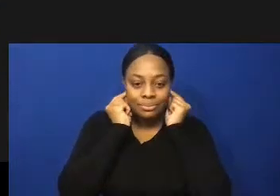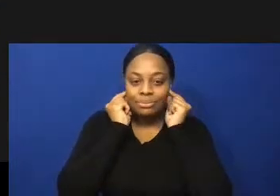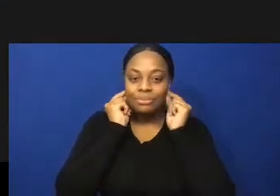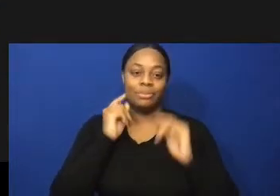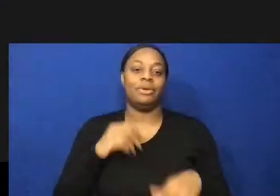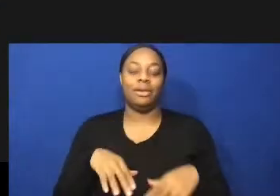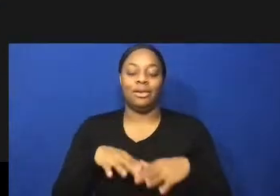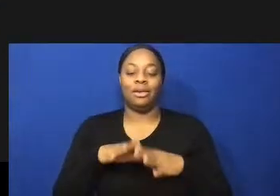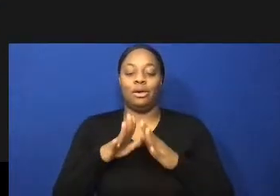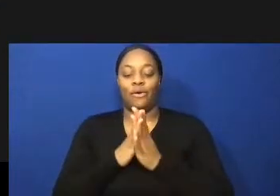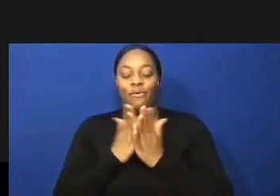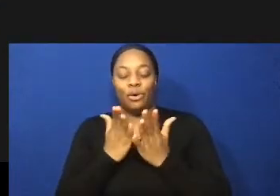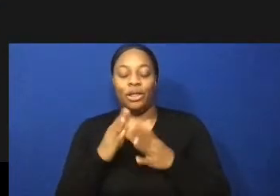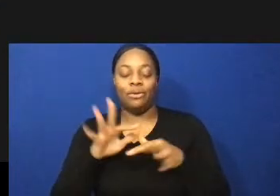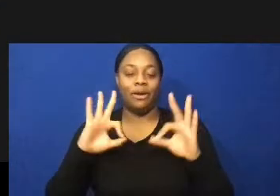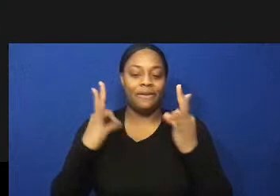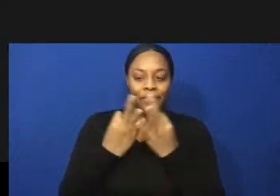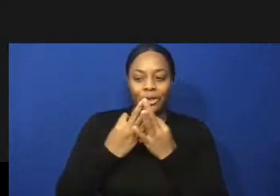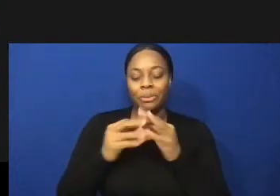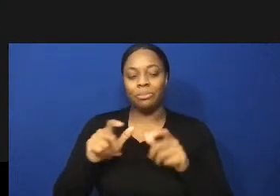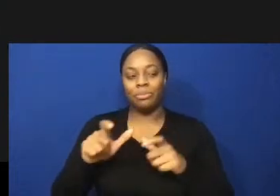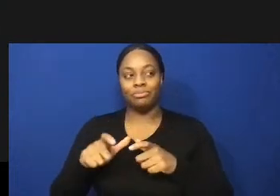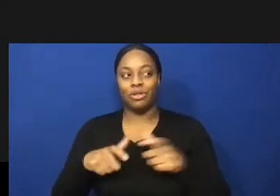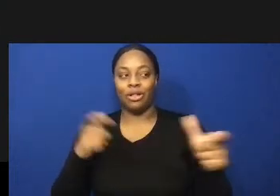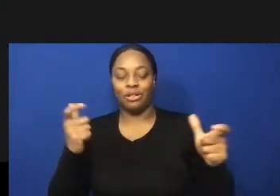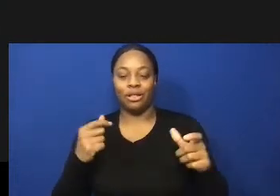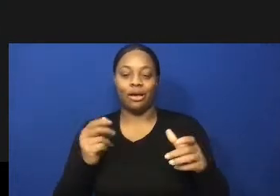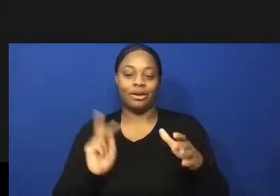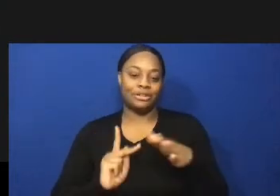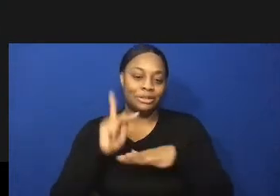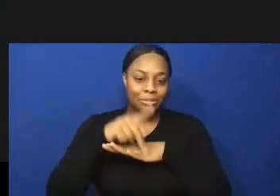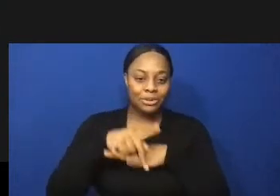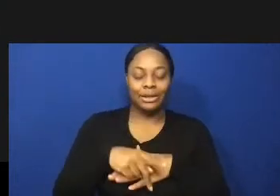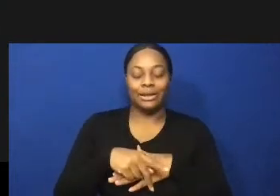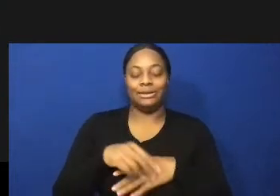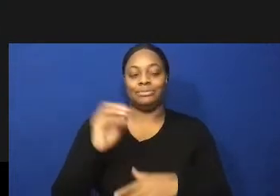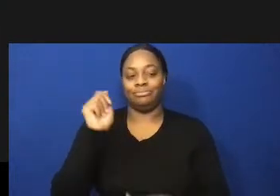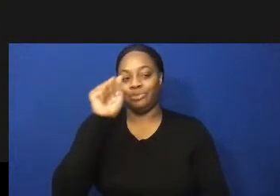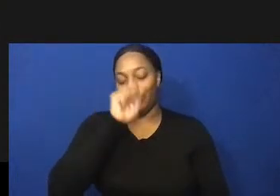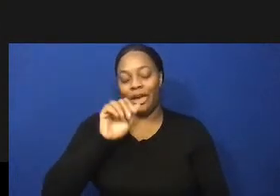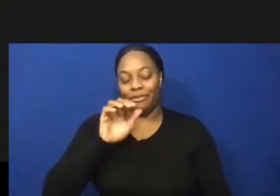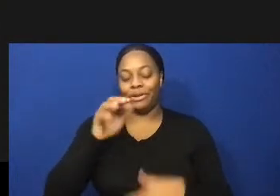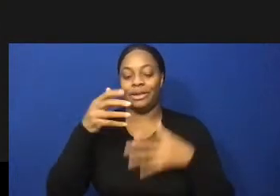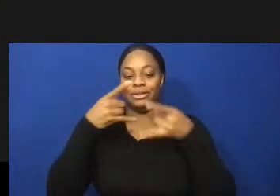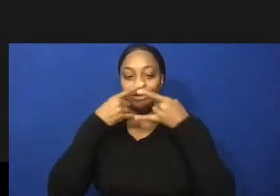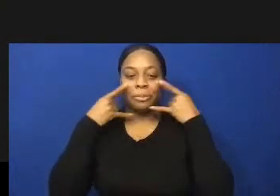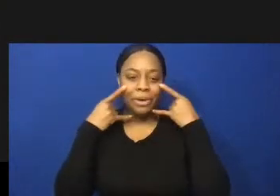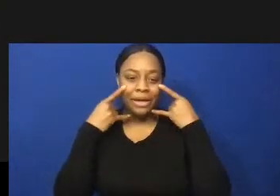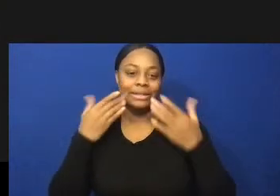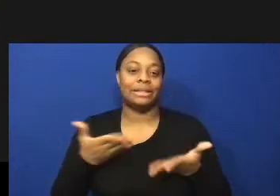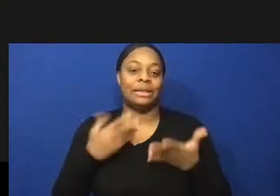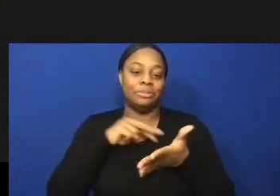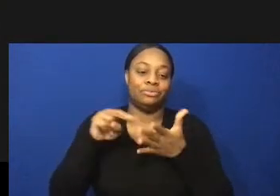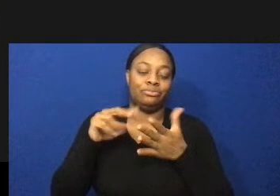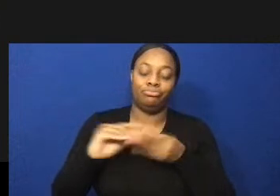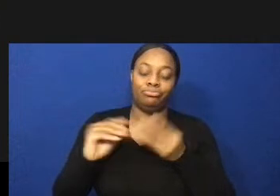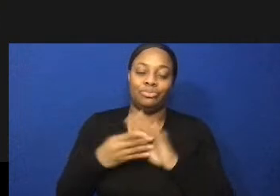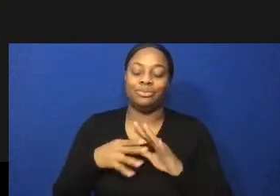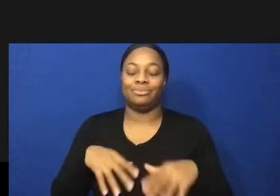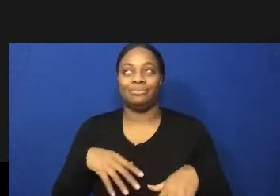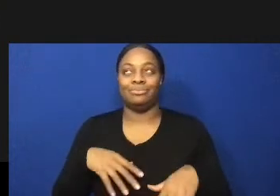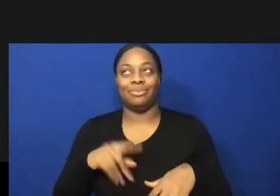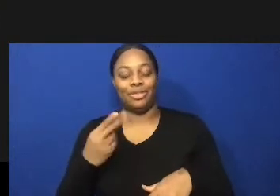our family, a large plant, a lamp, and African masks. Happy Black Dance Stories Thursday, y'all.